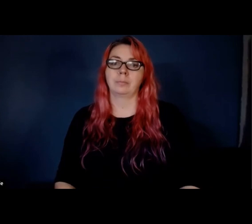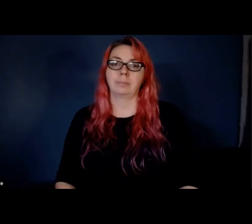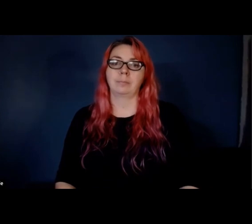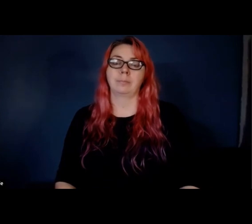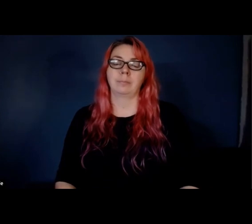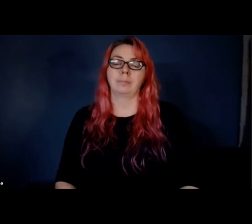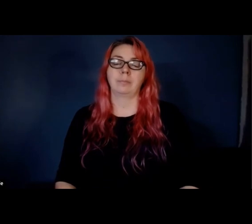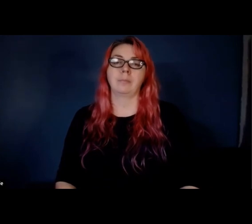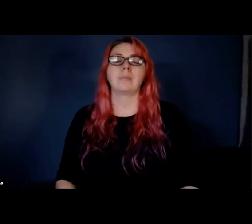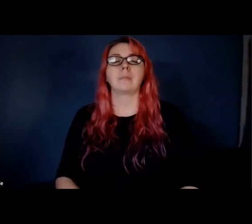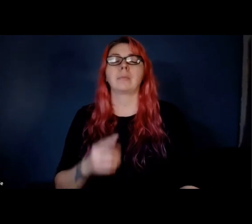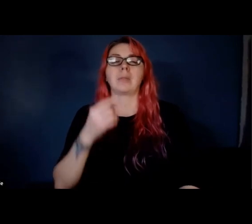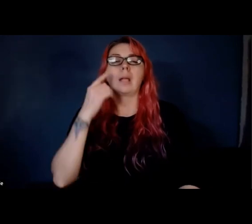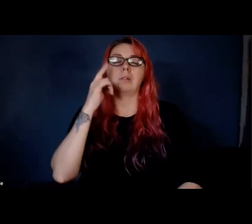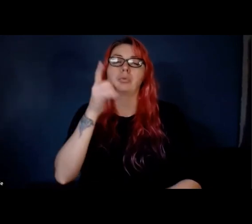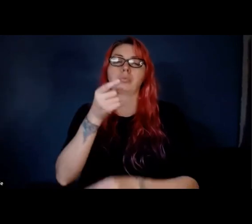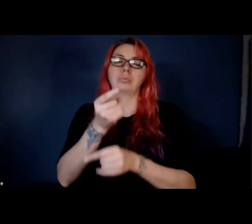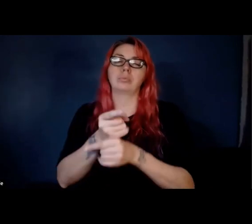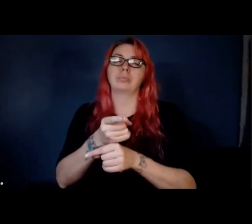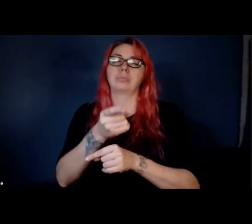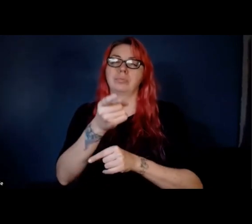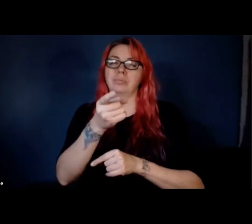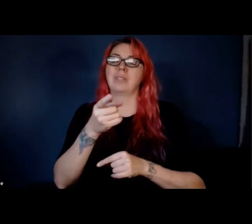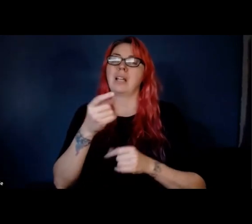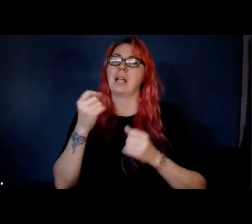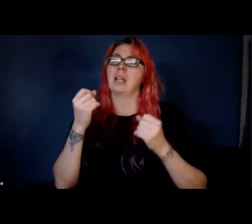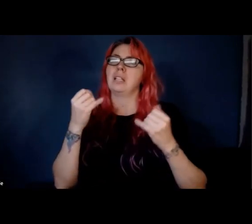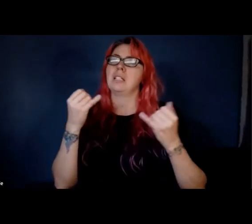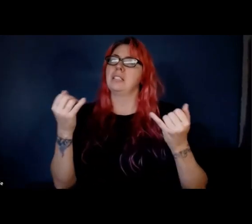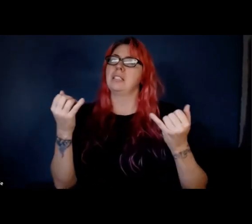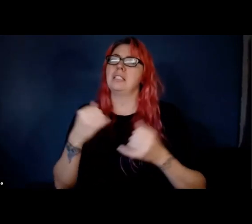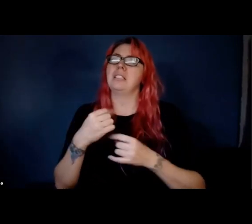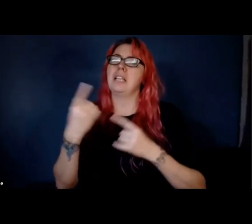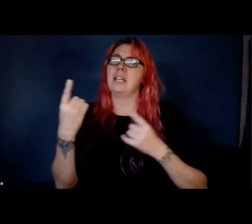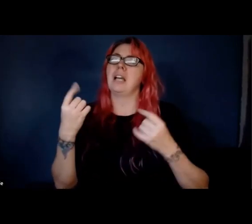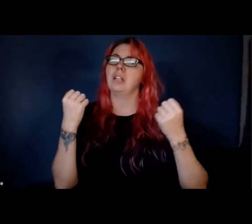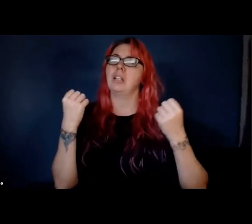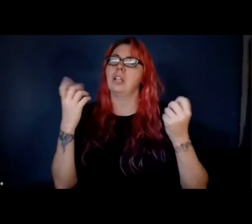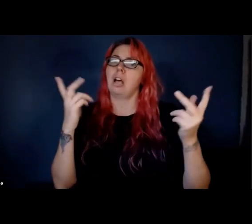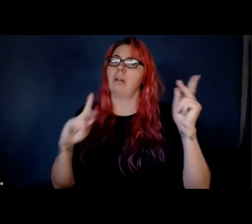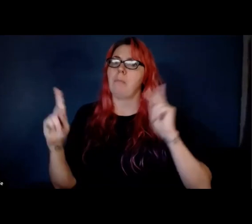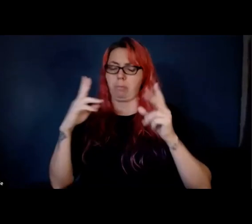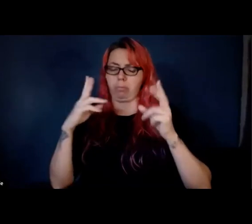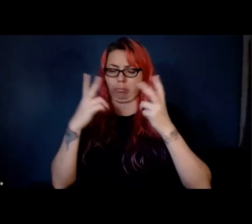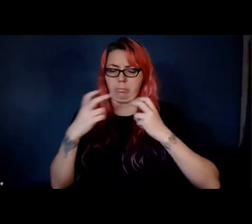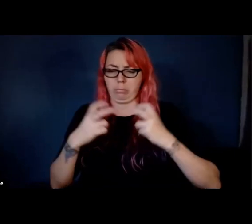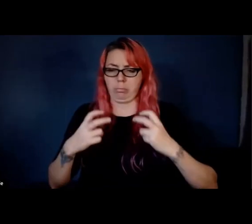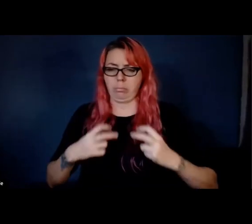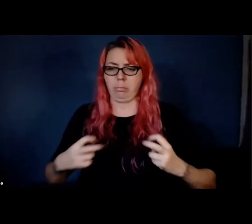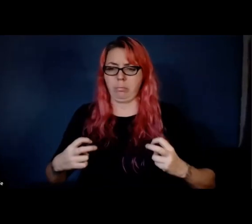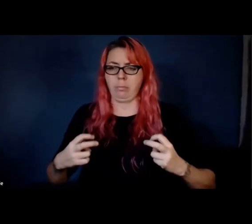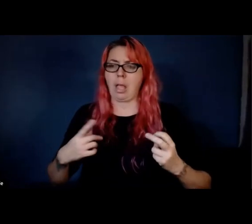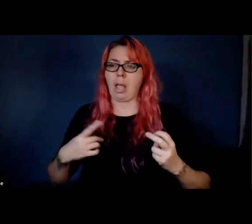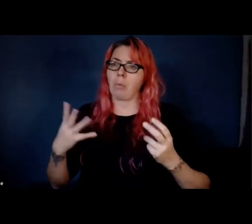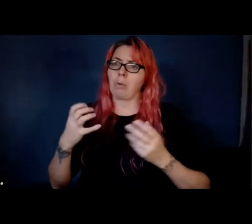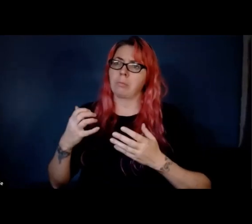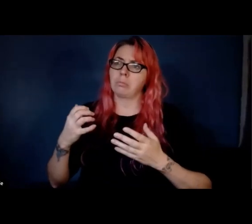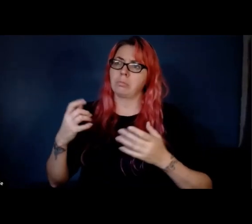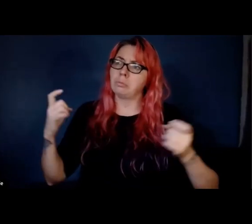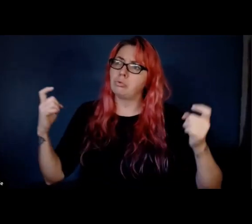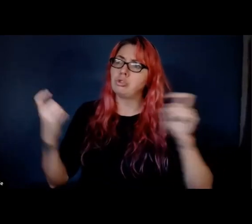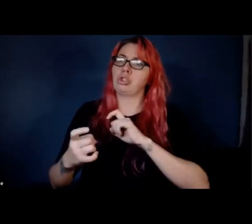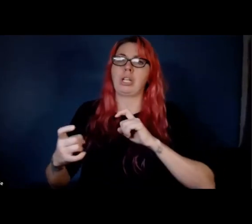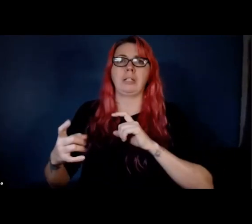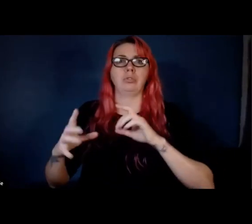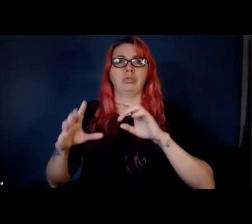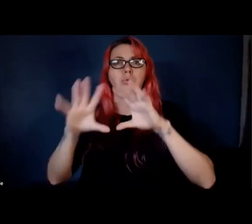conversation many of us are having about what does it mean for us to play a role in certainly shifting the landscape. And, and of course, there's